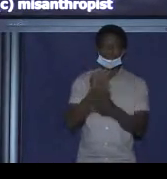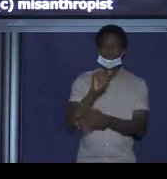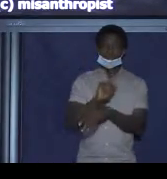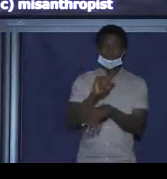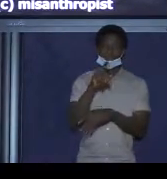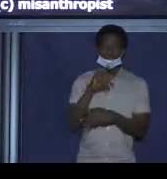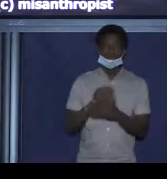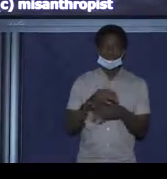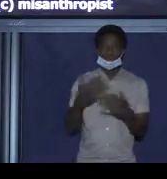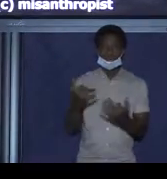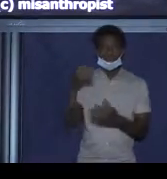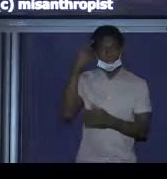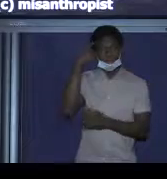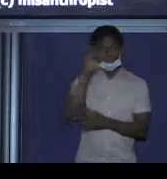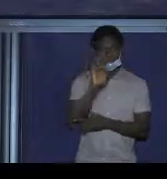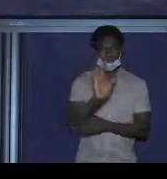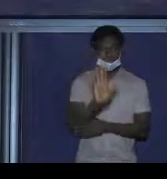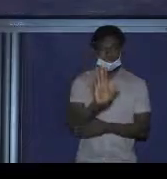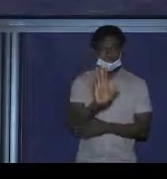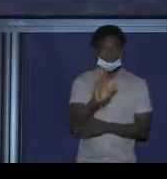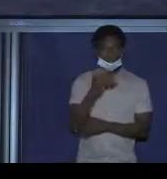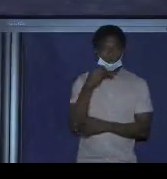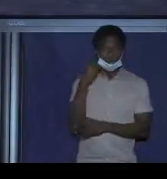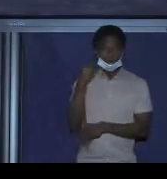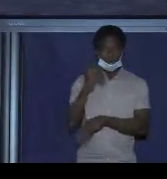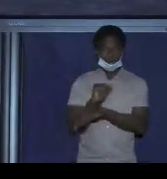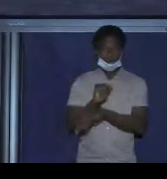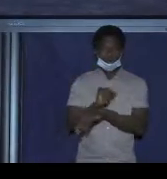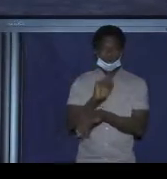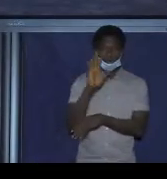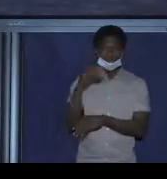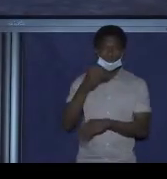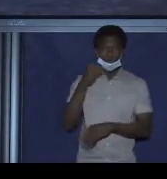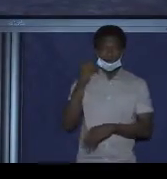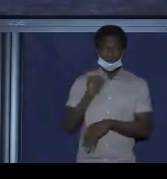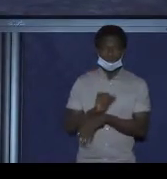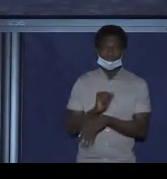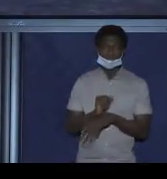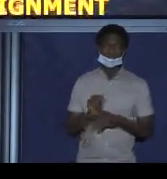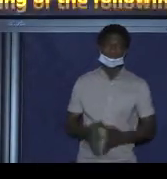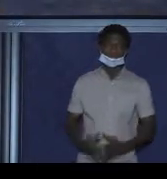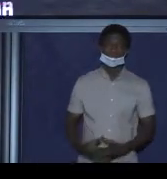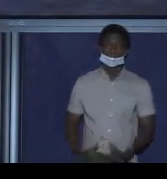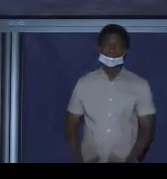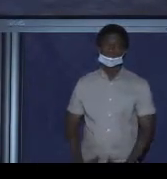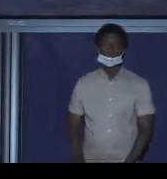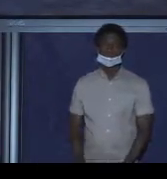job, you. Now for your homework, your assignment.